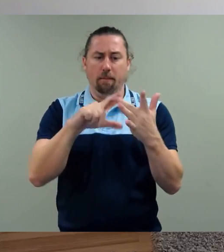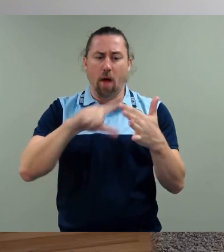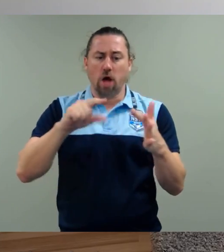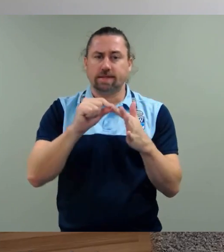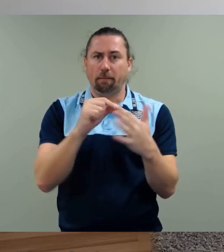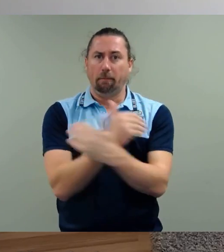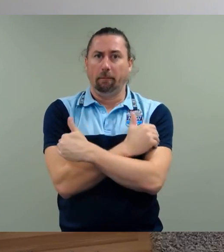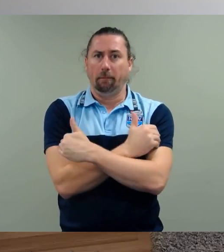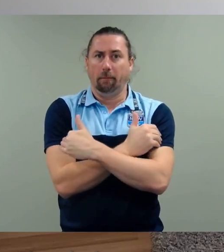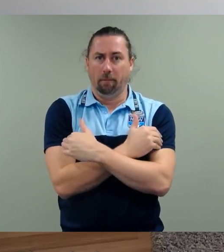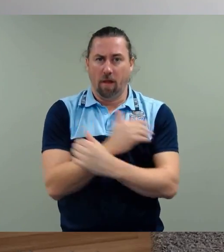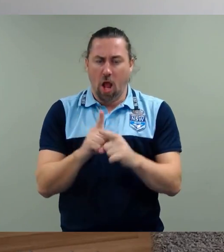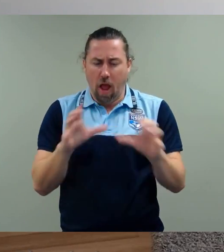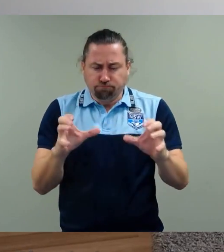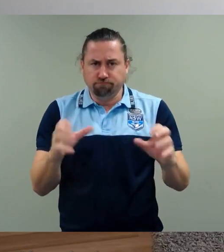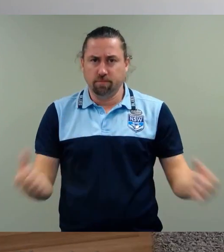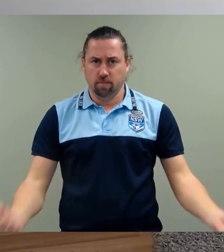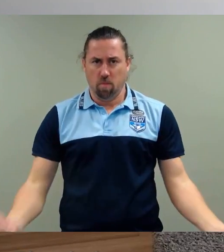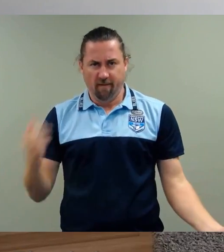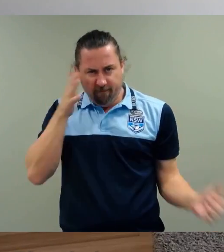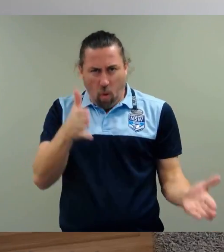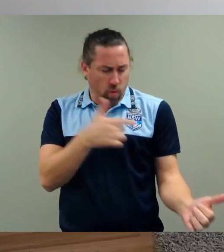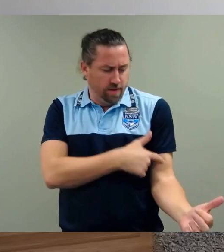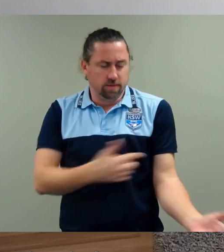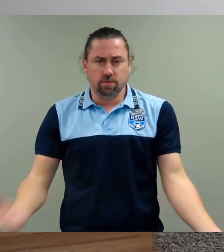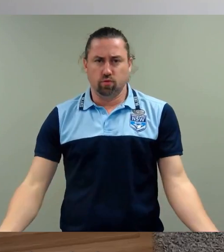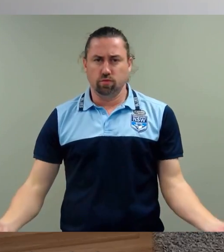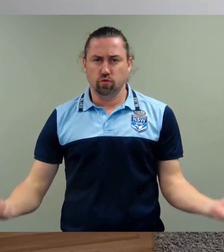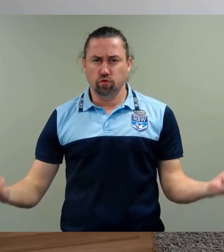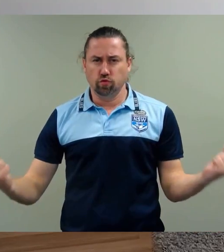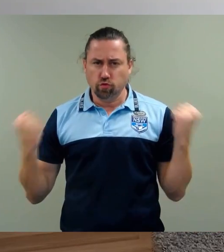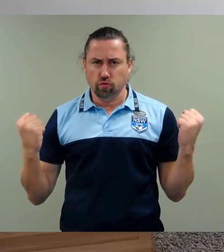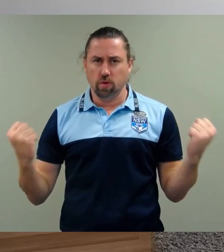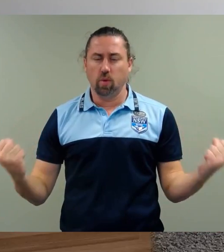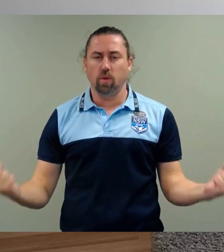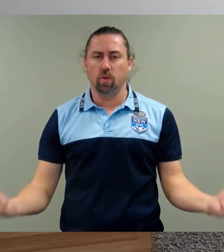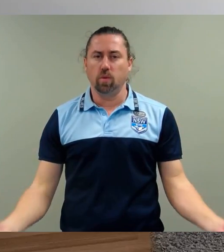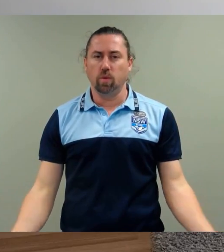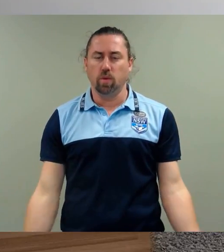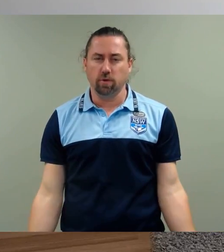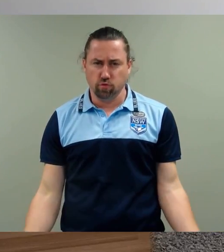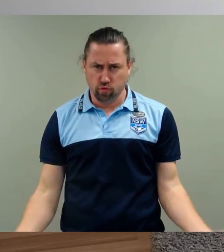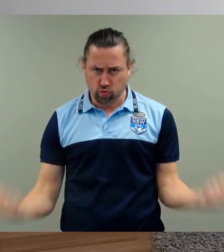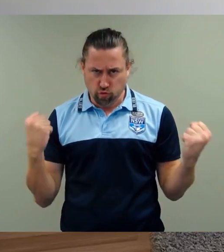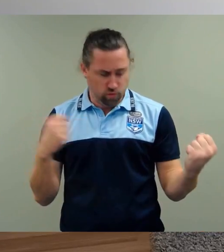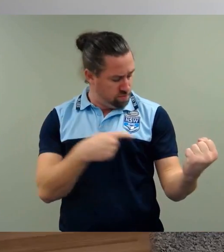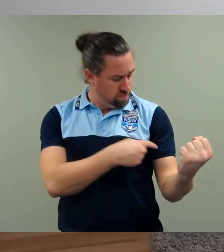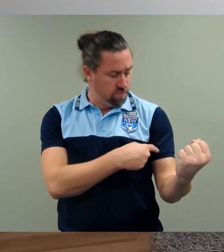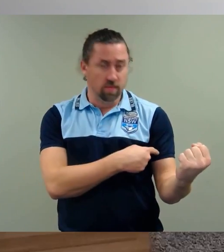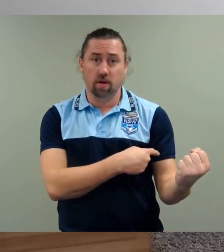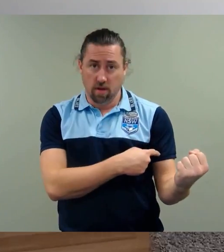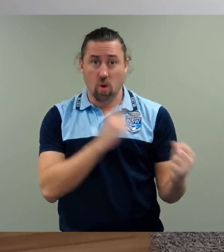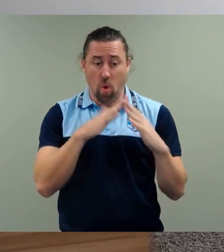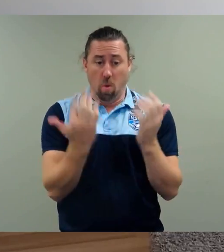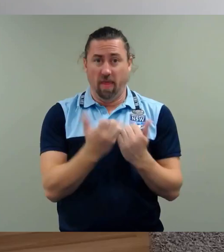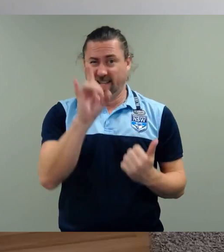muscle. Slowly lower both forearms back to the starting position. We're going to repeat the bicep curl exercise